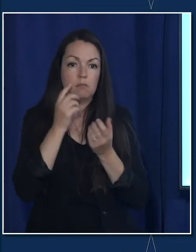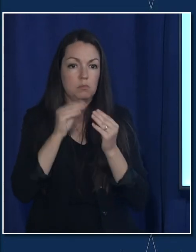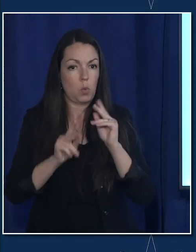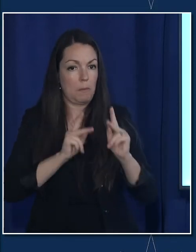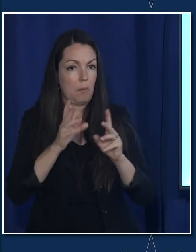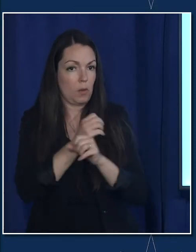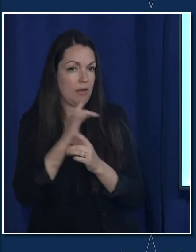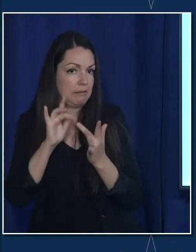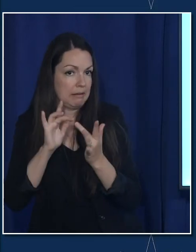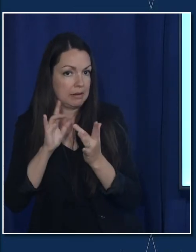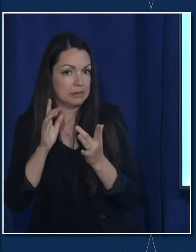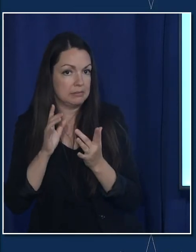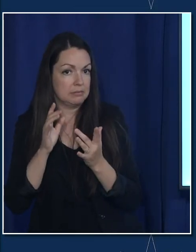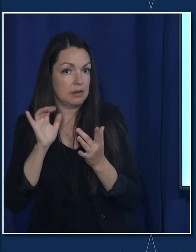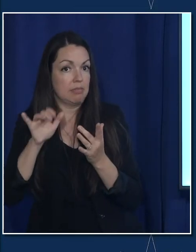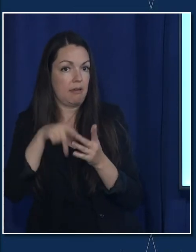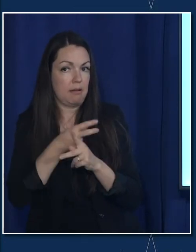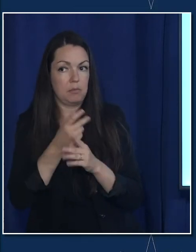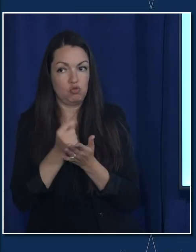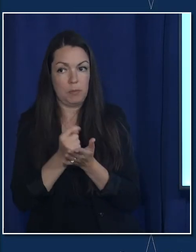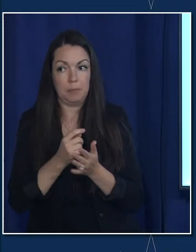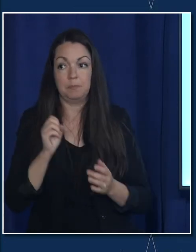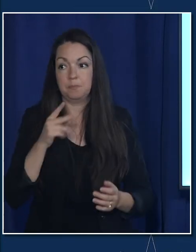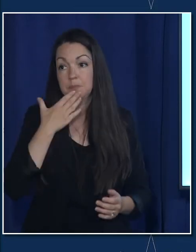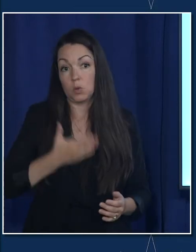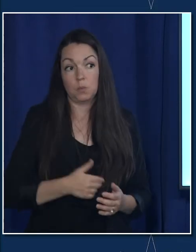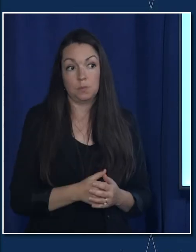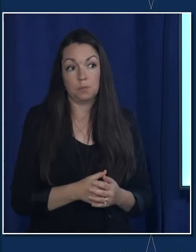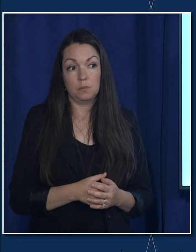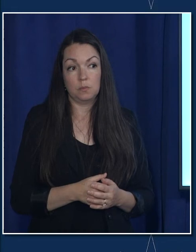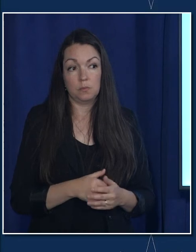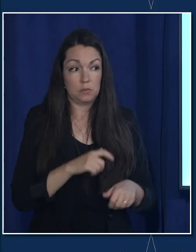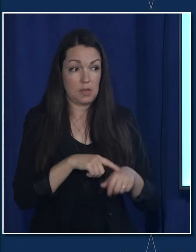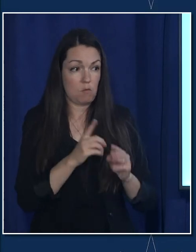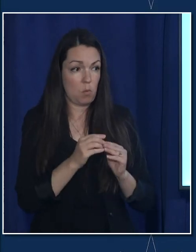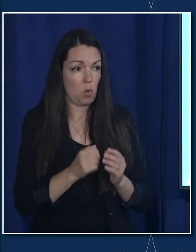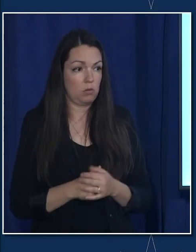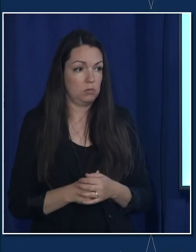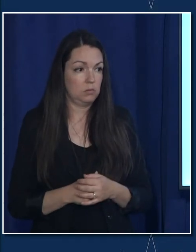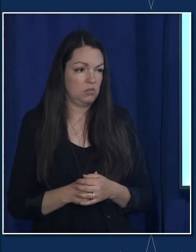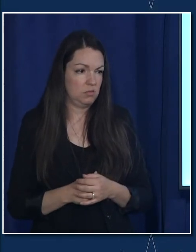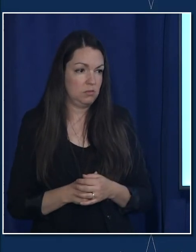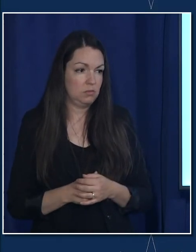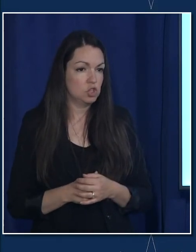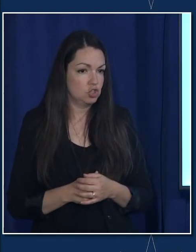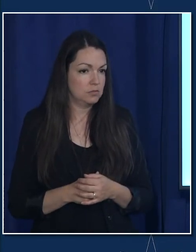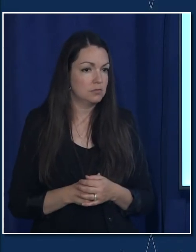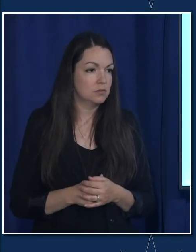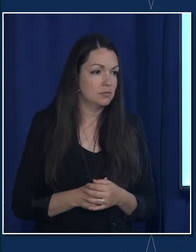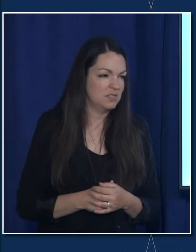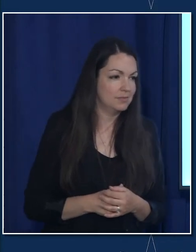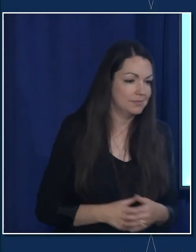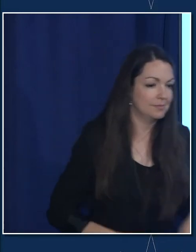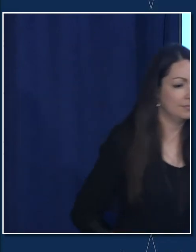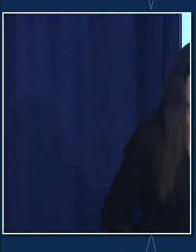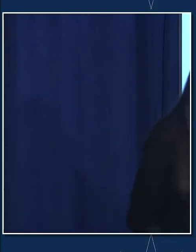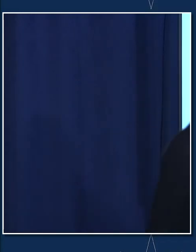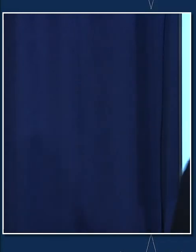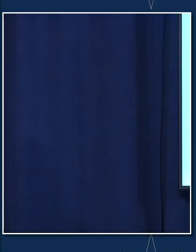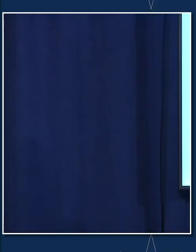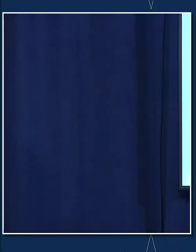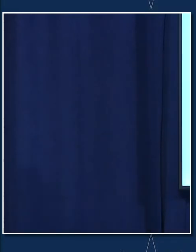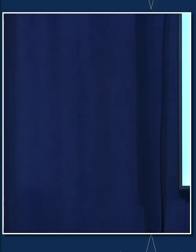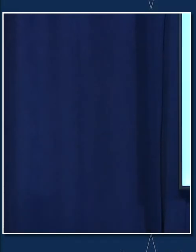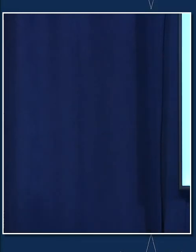get connected to and seek that treatment. Thank you, Doctor. Thank you. Time for one more. Good. I've got several, but